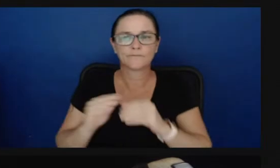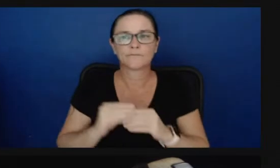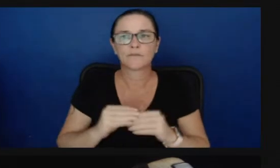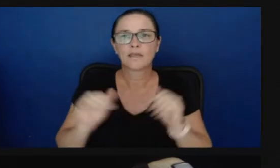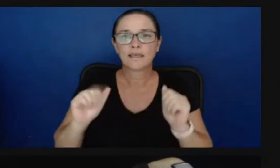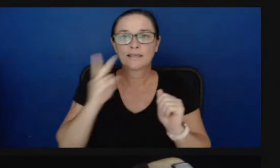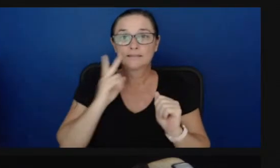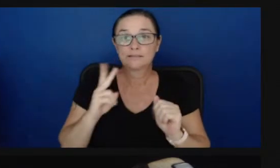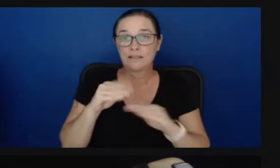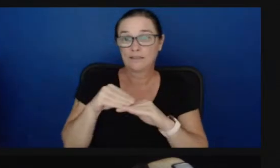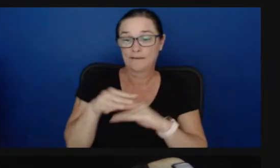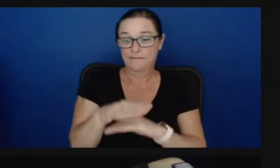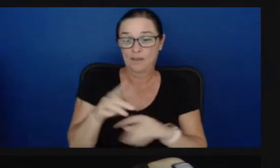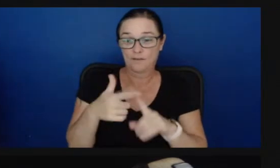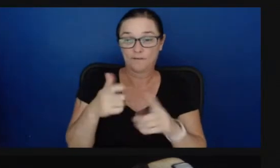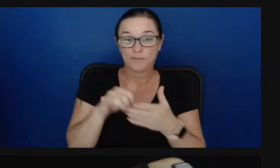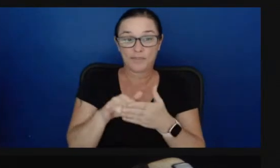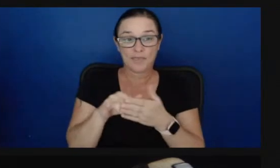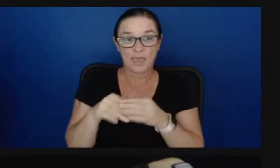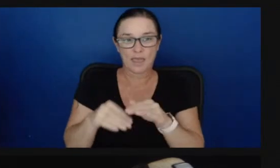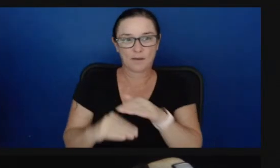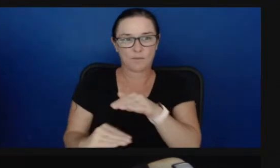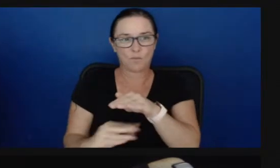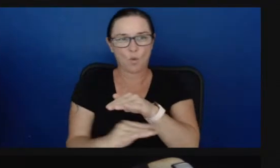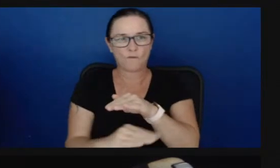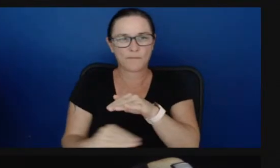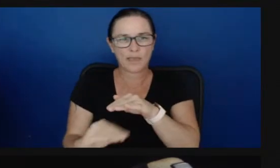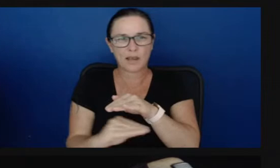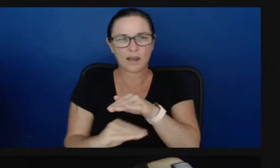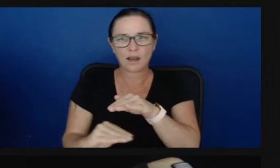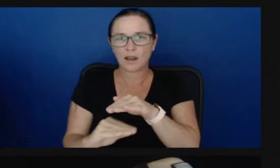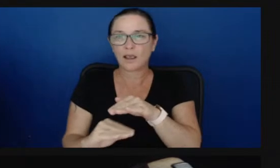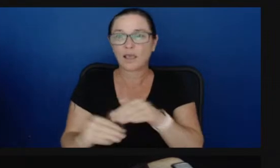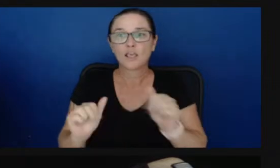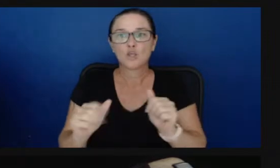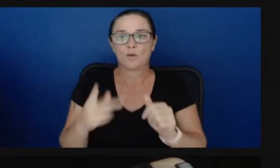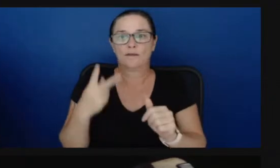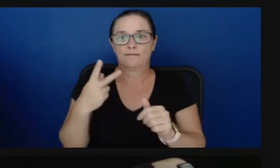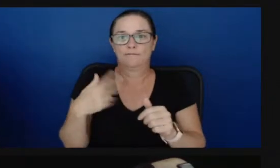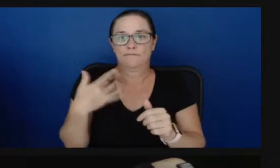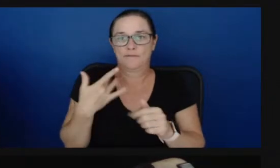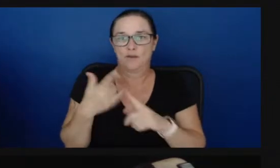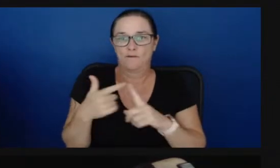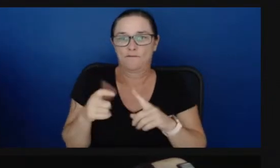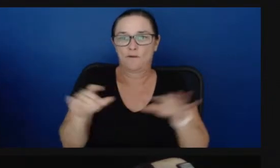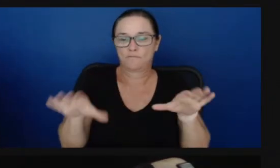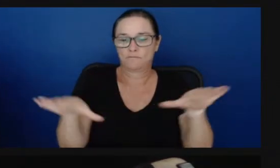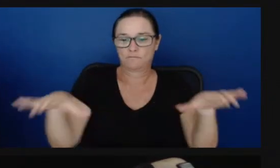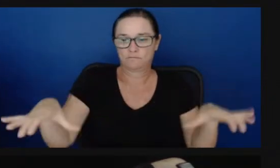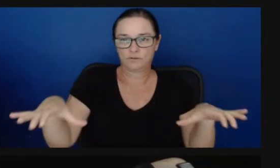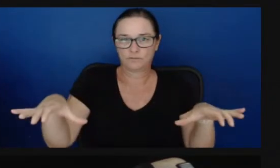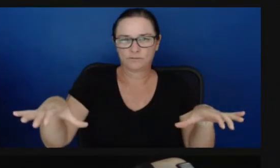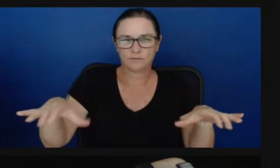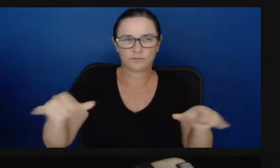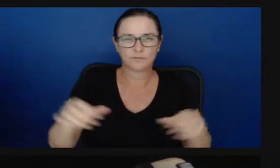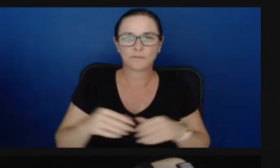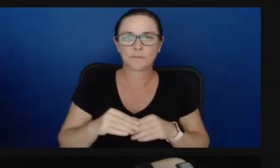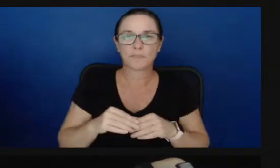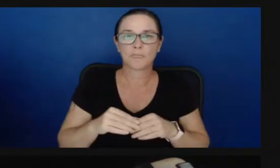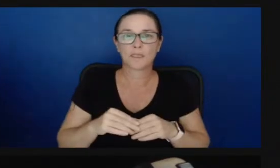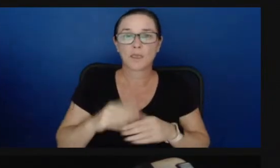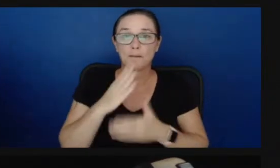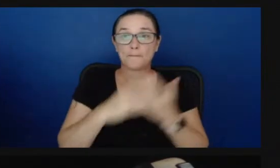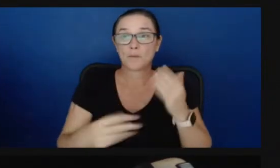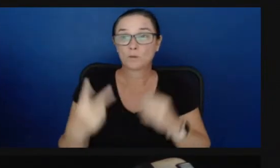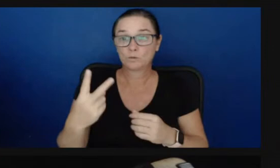the effects of this intrusion are still being felt in the far parts of the volcano. That's part one. Part two is that looking at